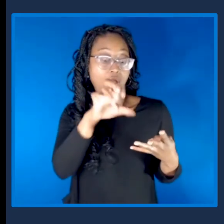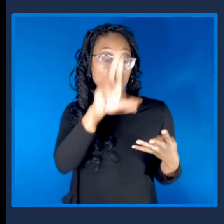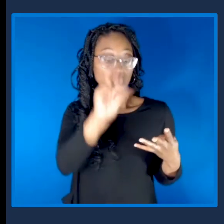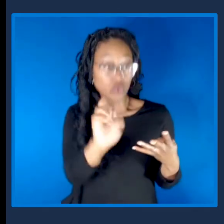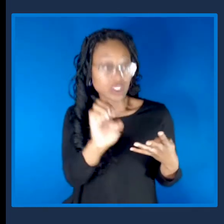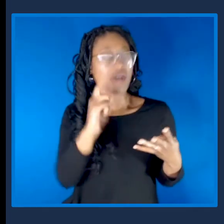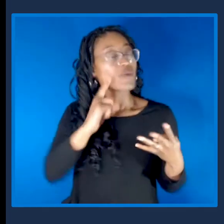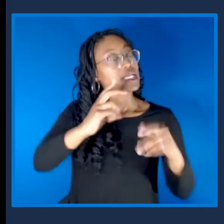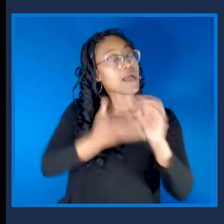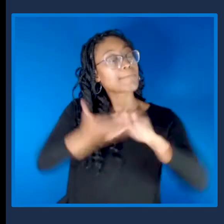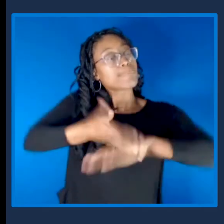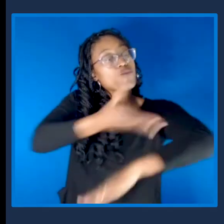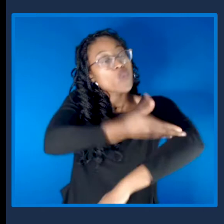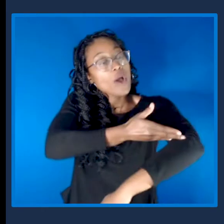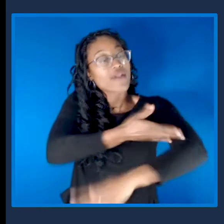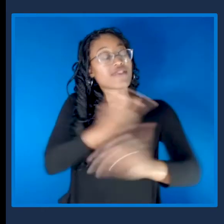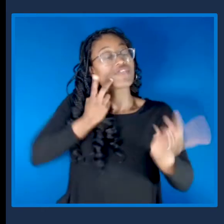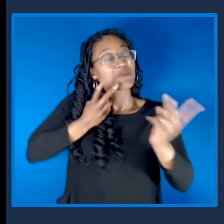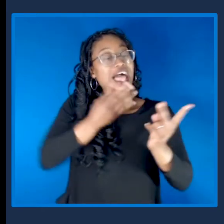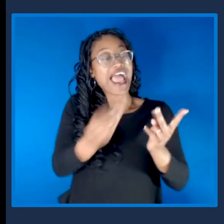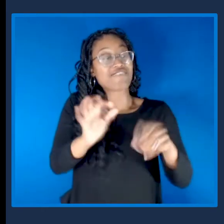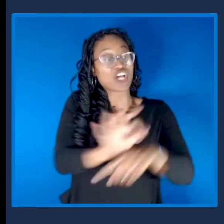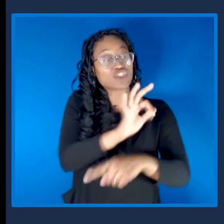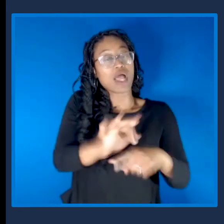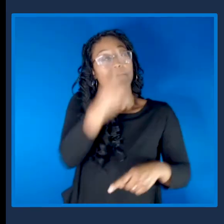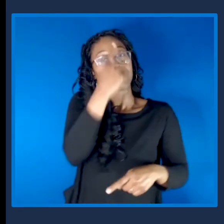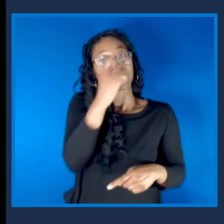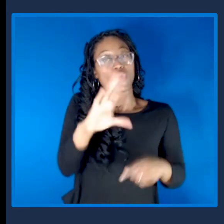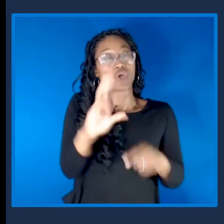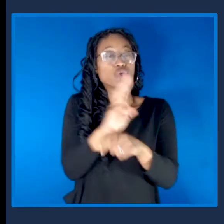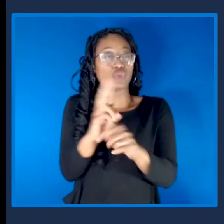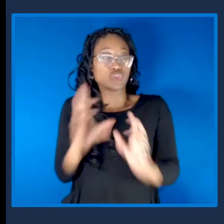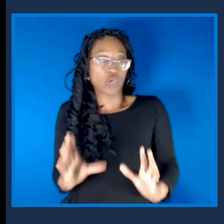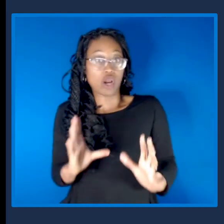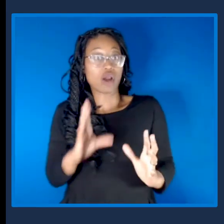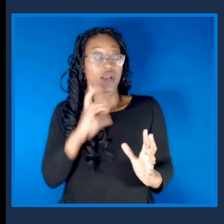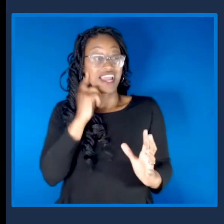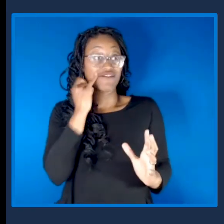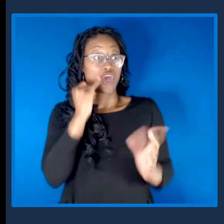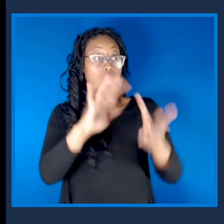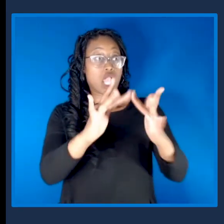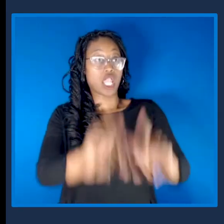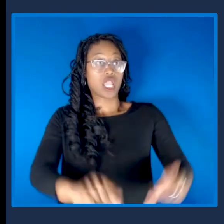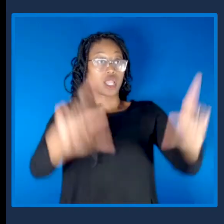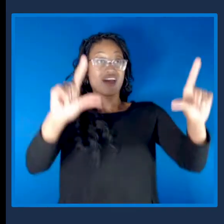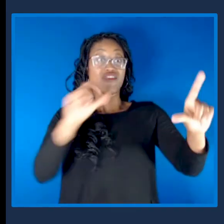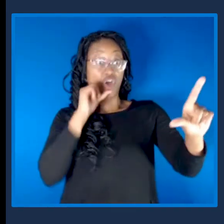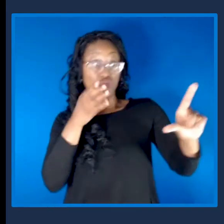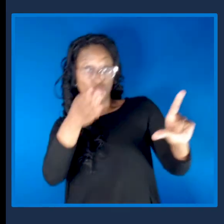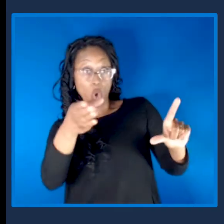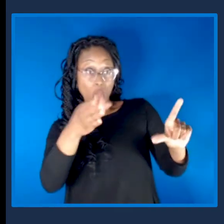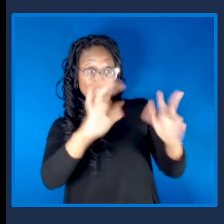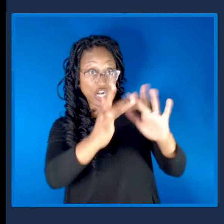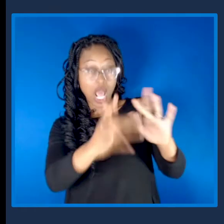functionality, because your users won't run into issues in the browser and other rendering agents